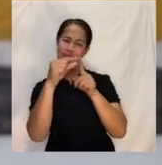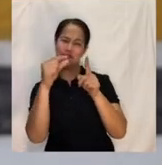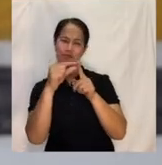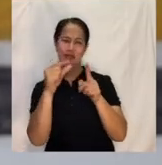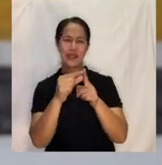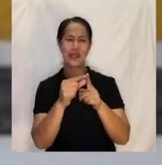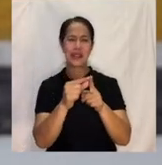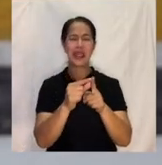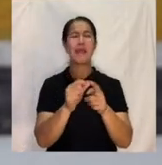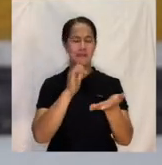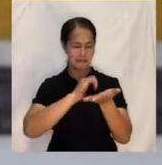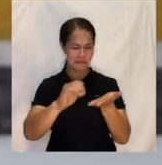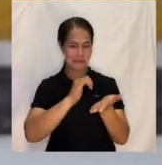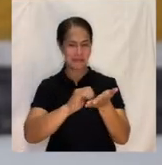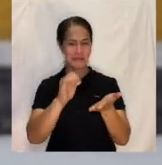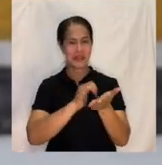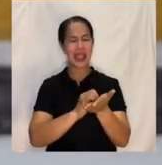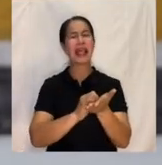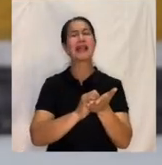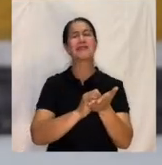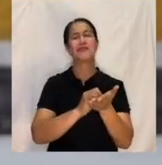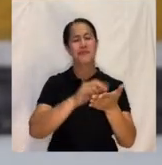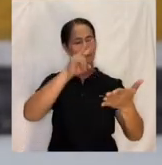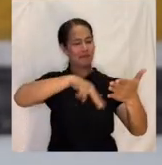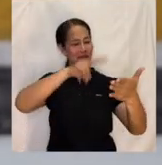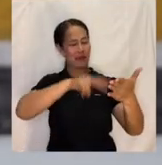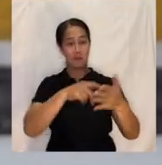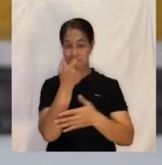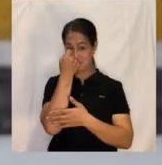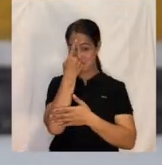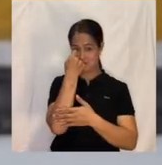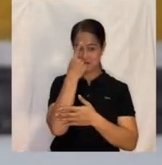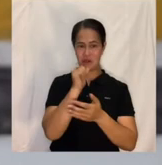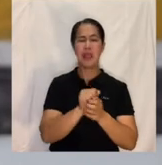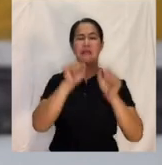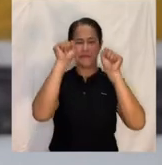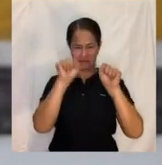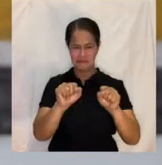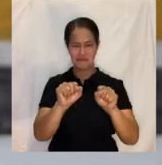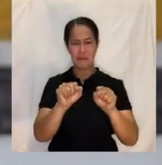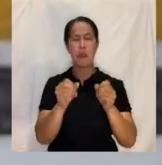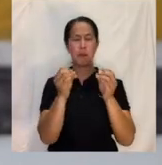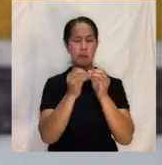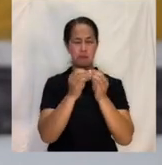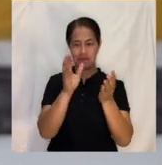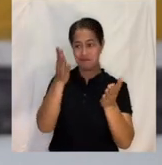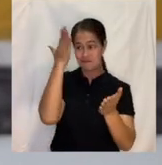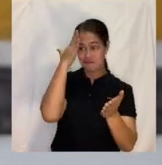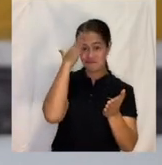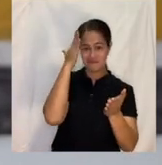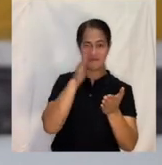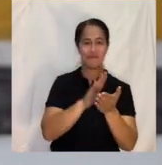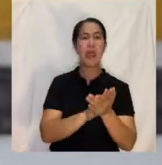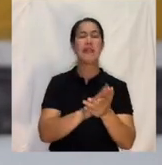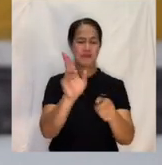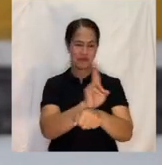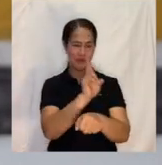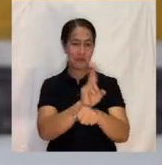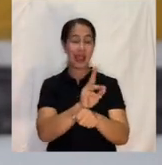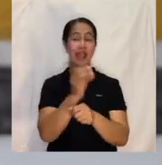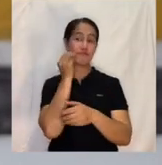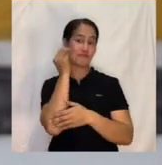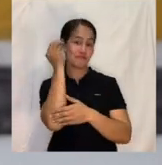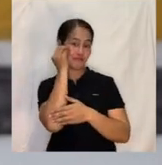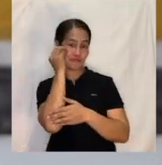when you practice the skill of reading with understanding, you will gain more knowledge which you can use at